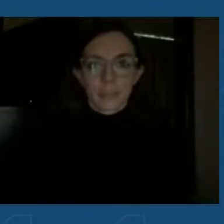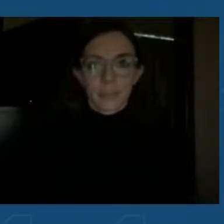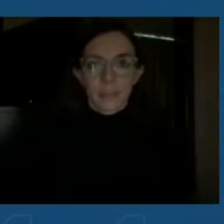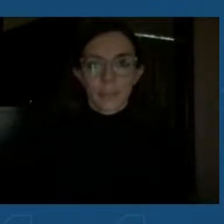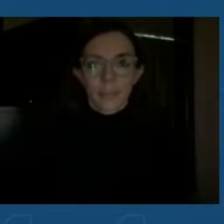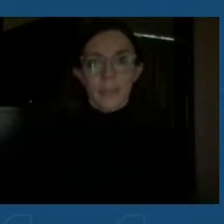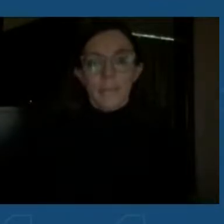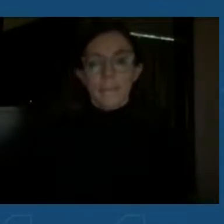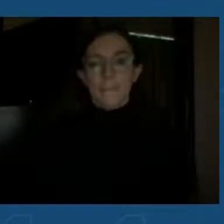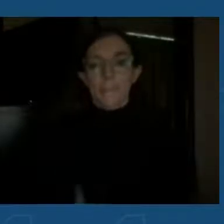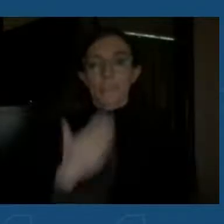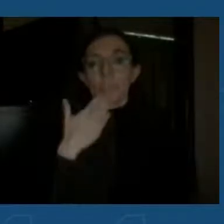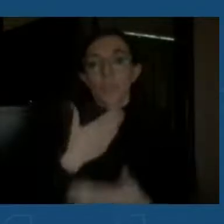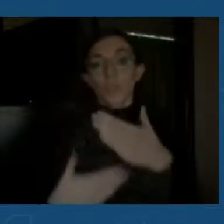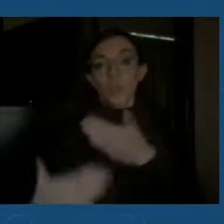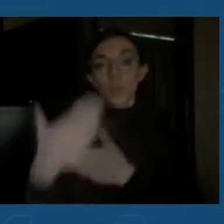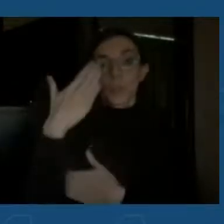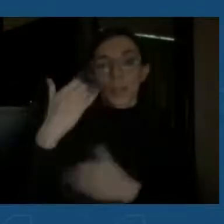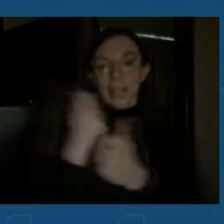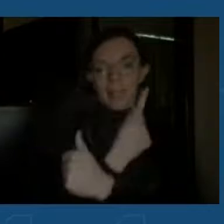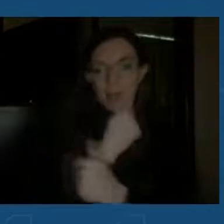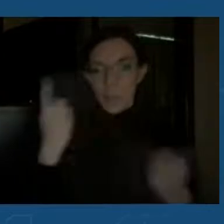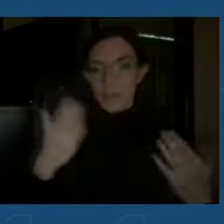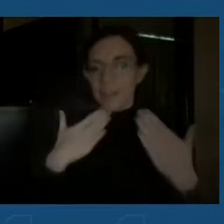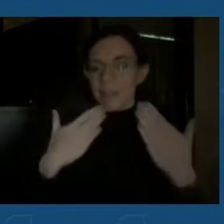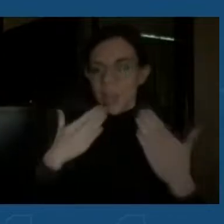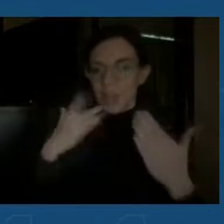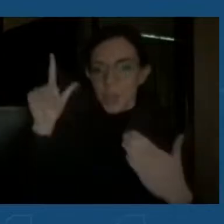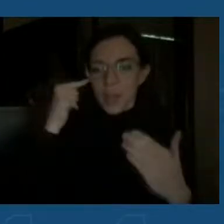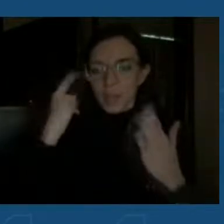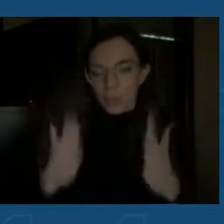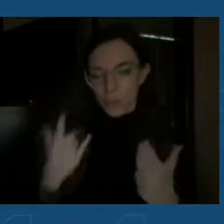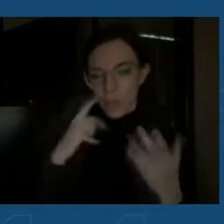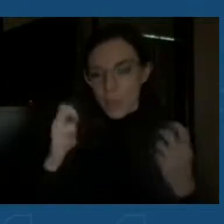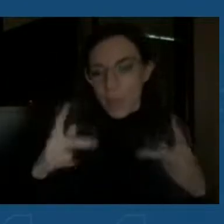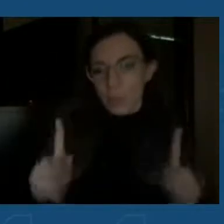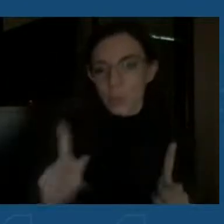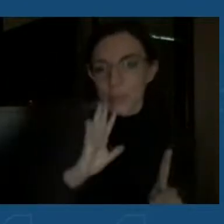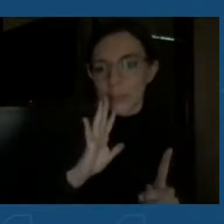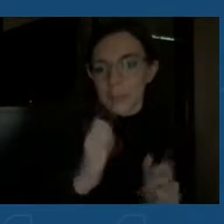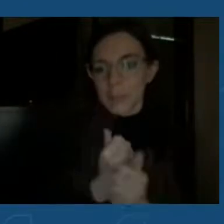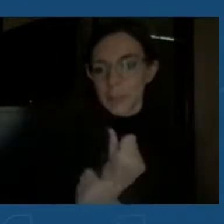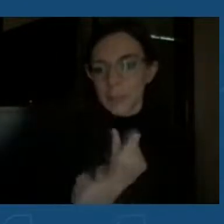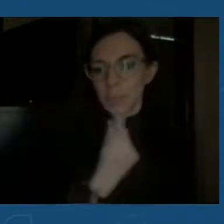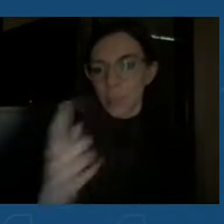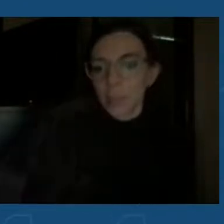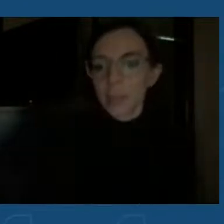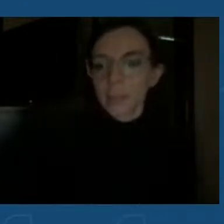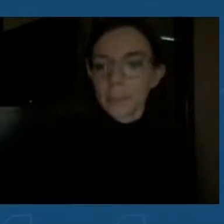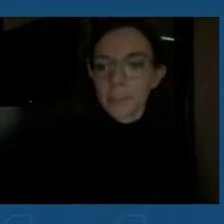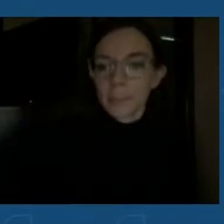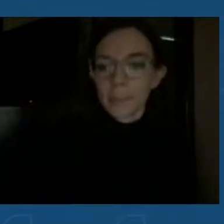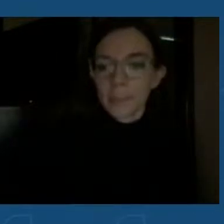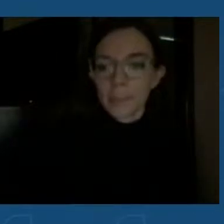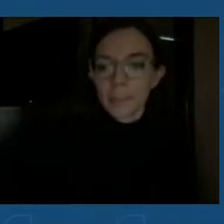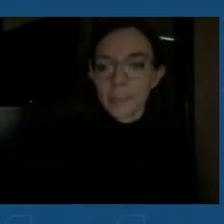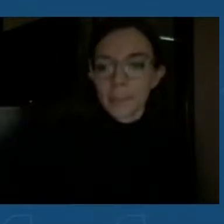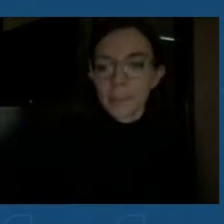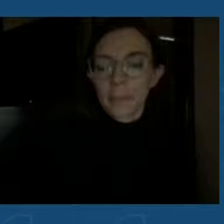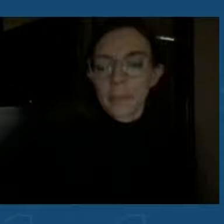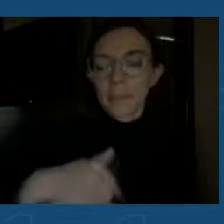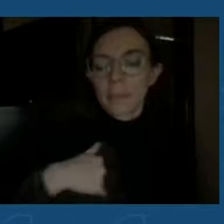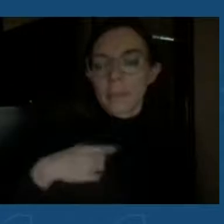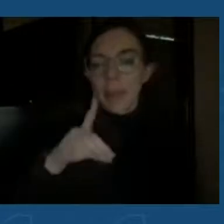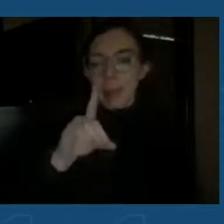Good morning, everyone. Thank you, Governor, for this opportunity to speak with everyone. So I am Despina Garcia. I am a nurse